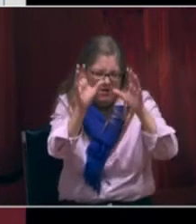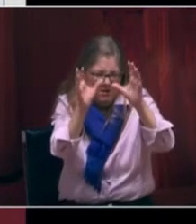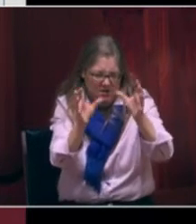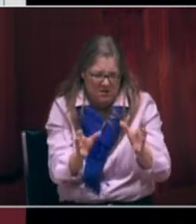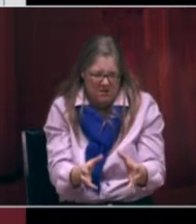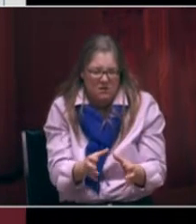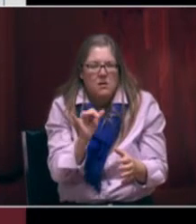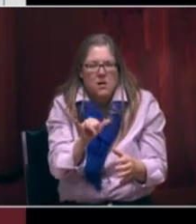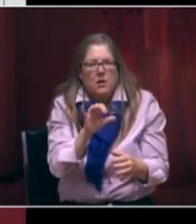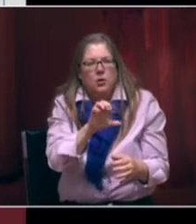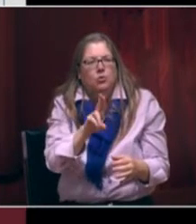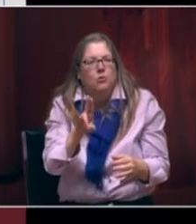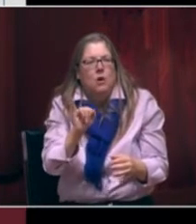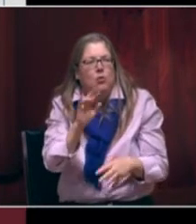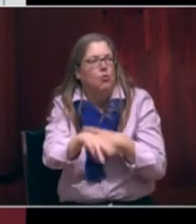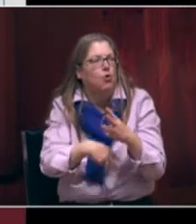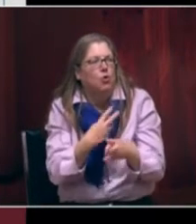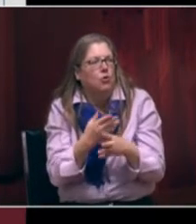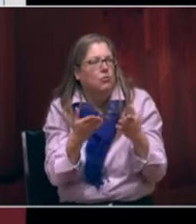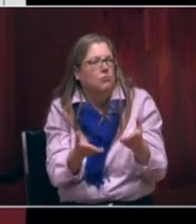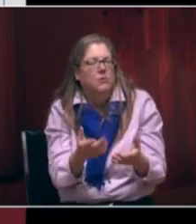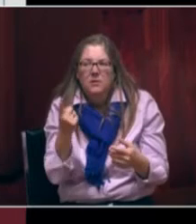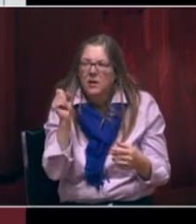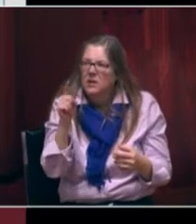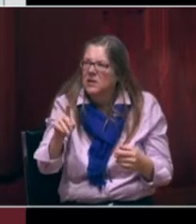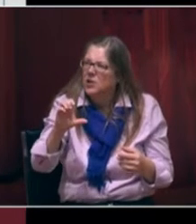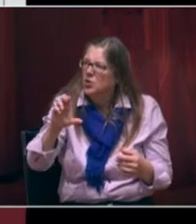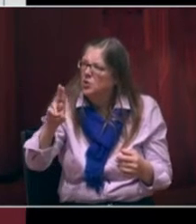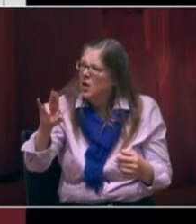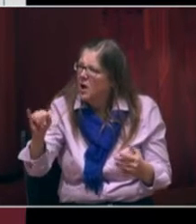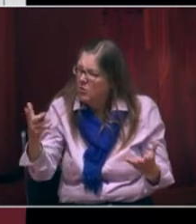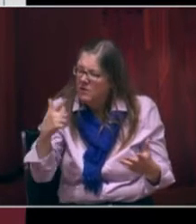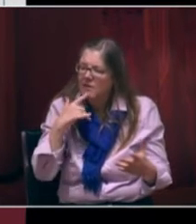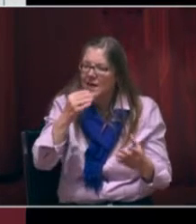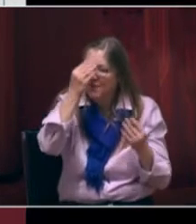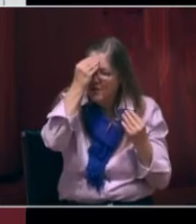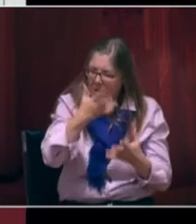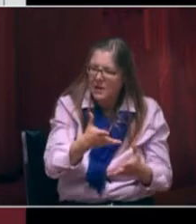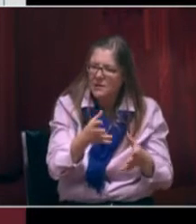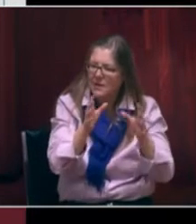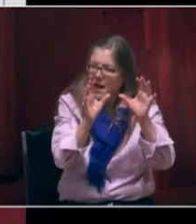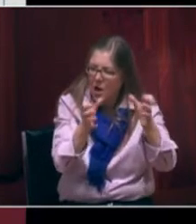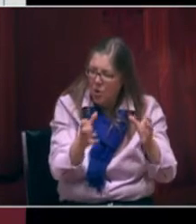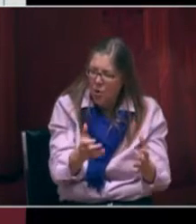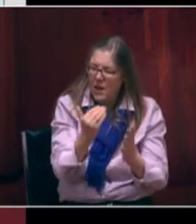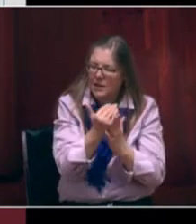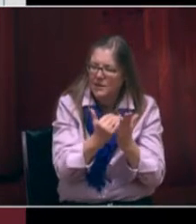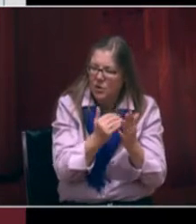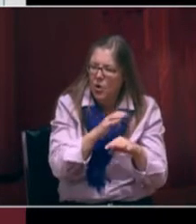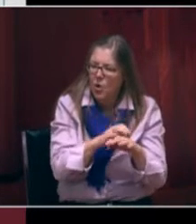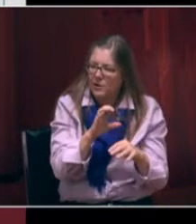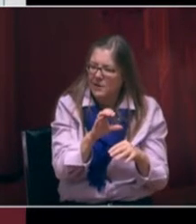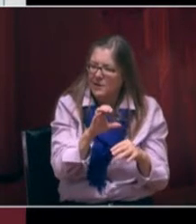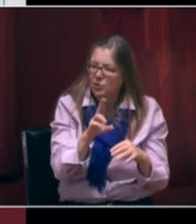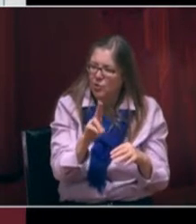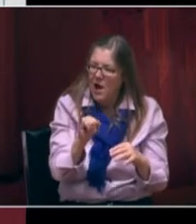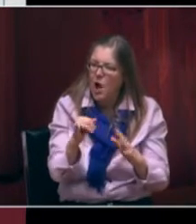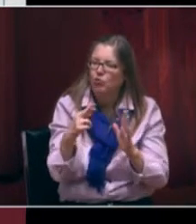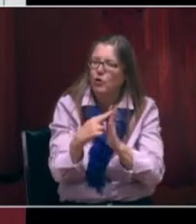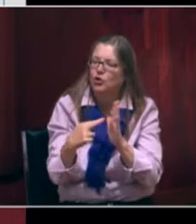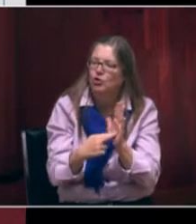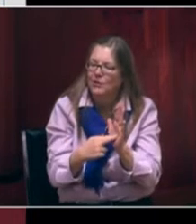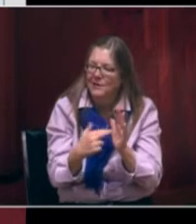That's the world of CUI. When somebody asks you what CUI is, say, you know, it's the information categories listed on the CUI registry. A little